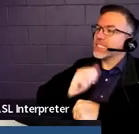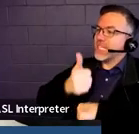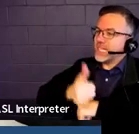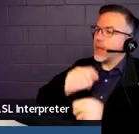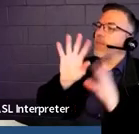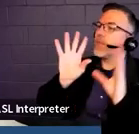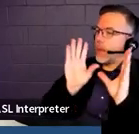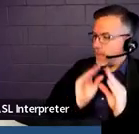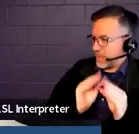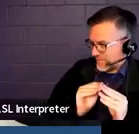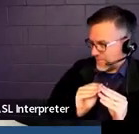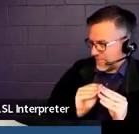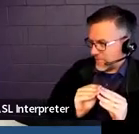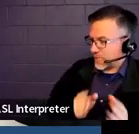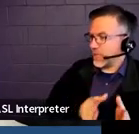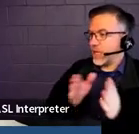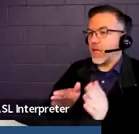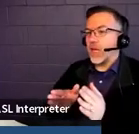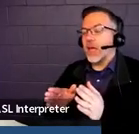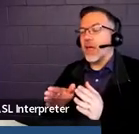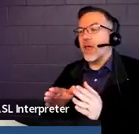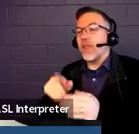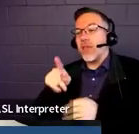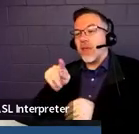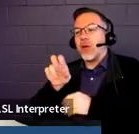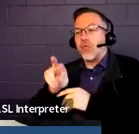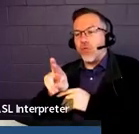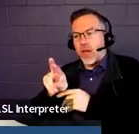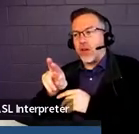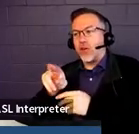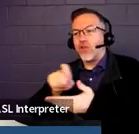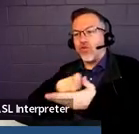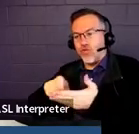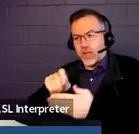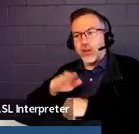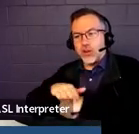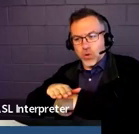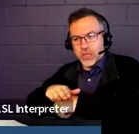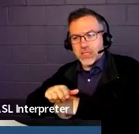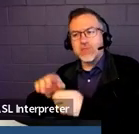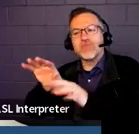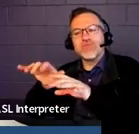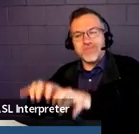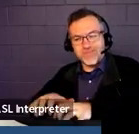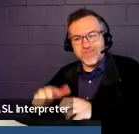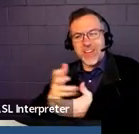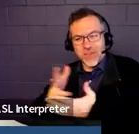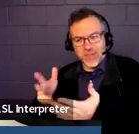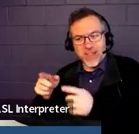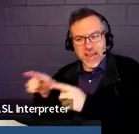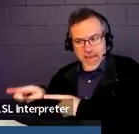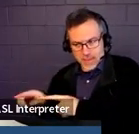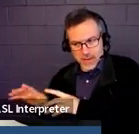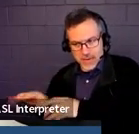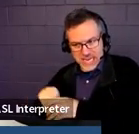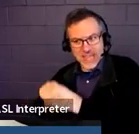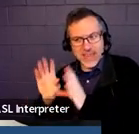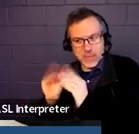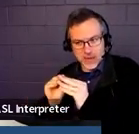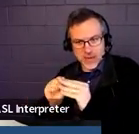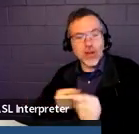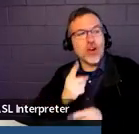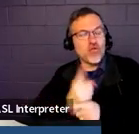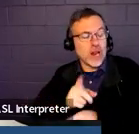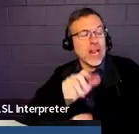is what details everything that happened. Mm-hmm. So in the first, so the AWN and then